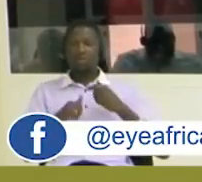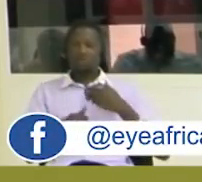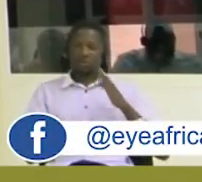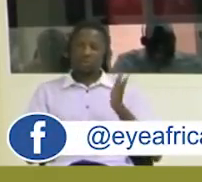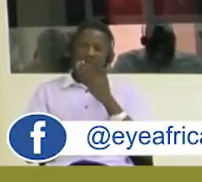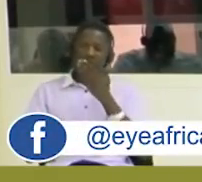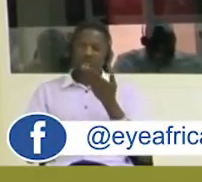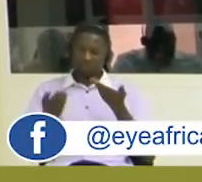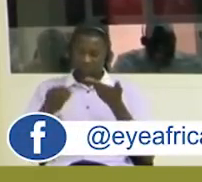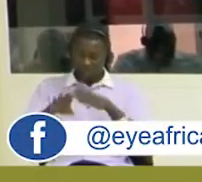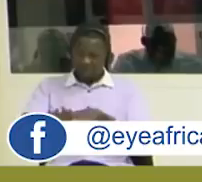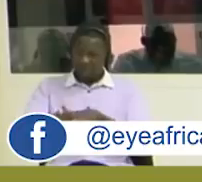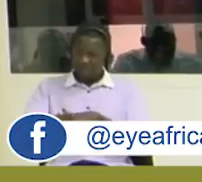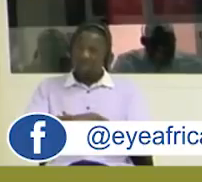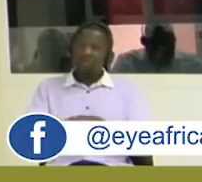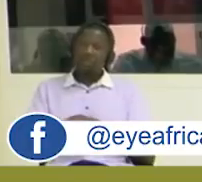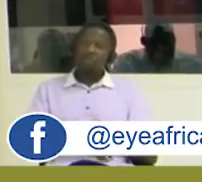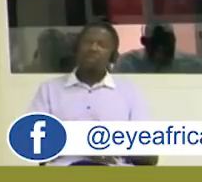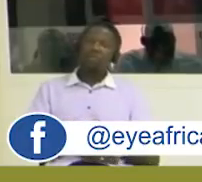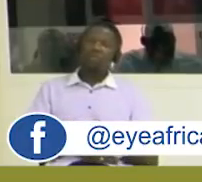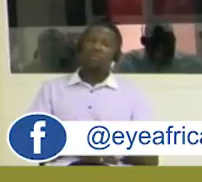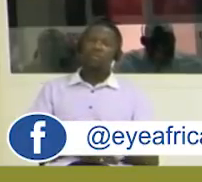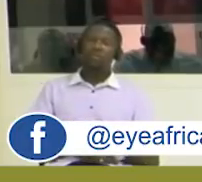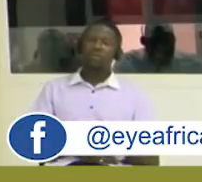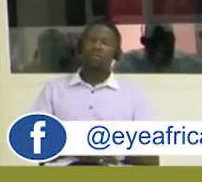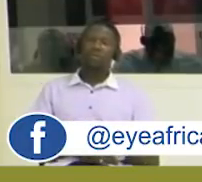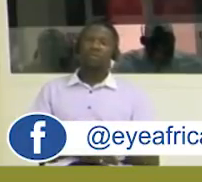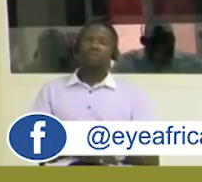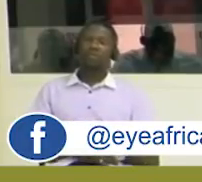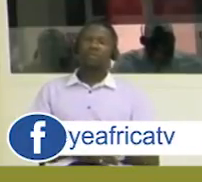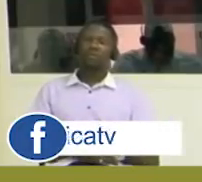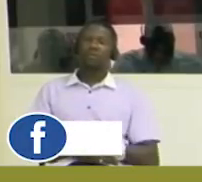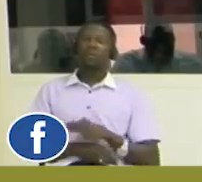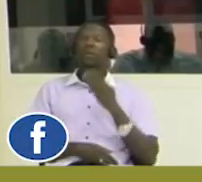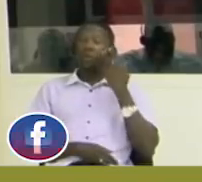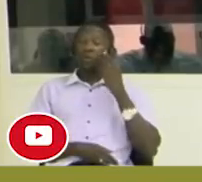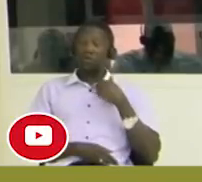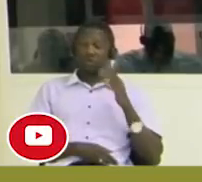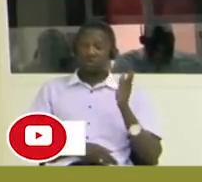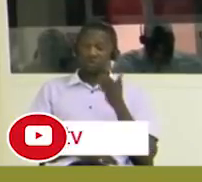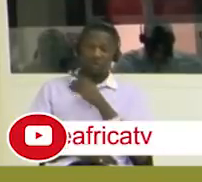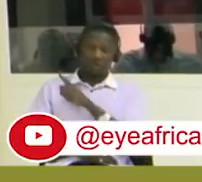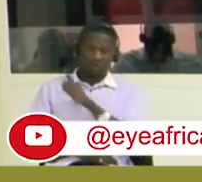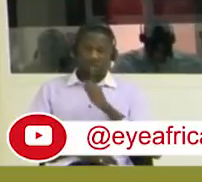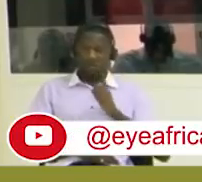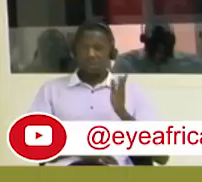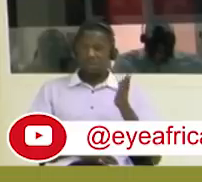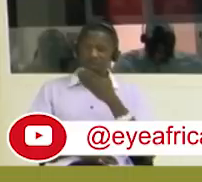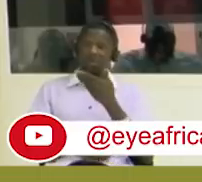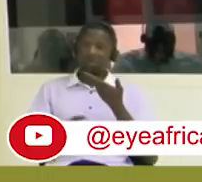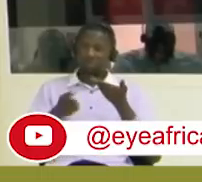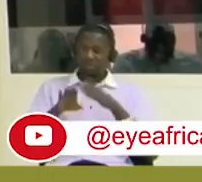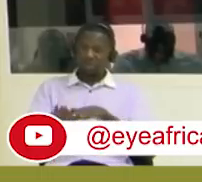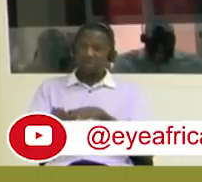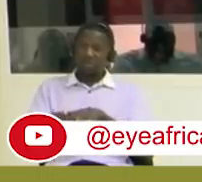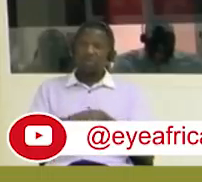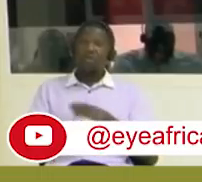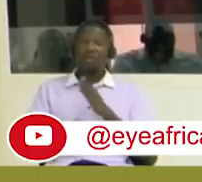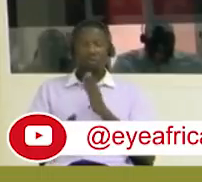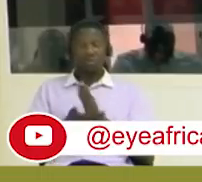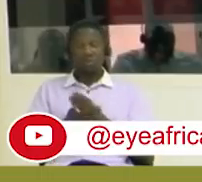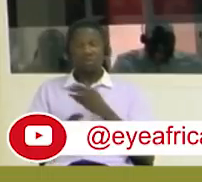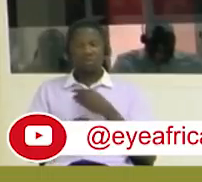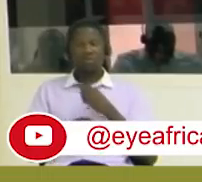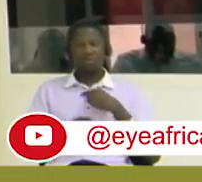burial. Well, when we attended the burial, of course, I mean, there were a little bit of